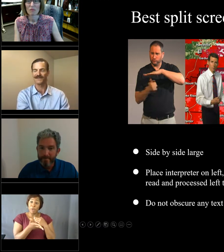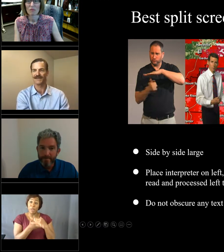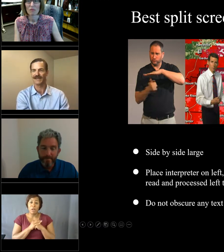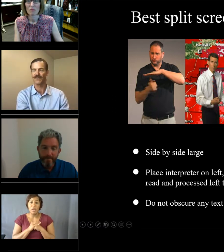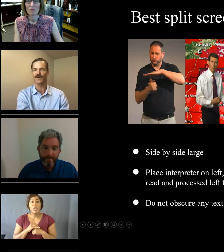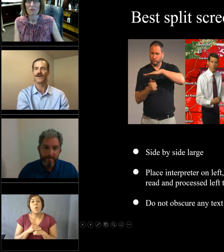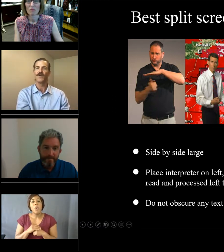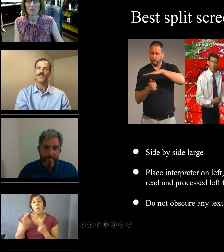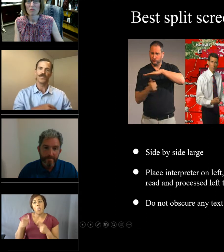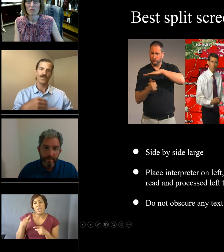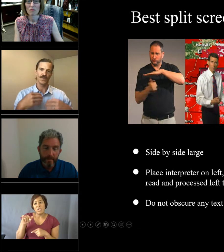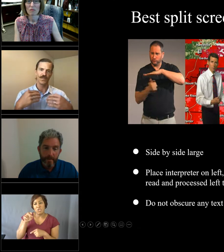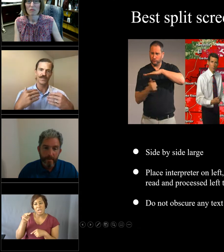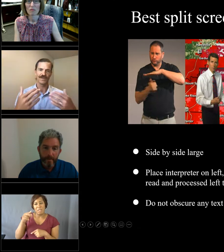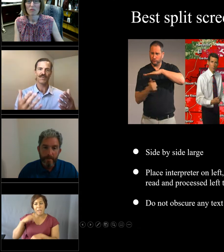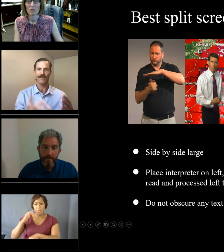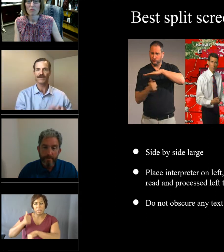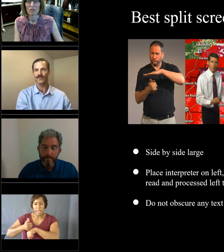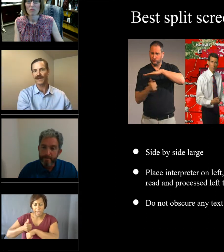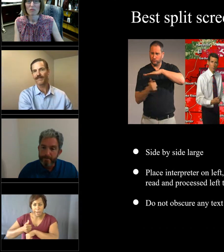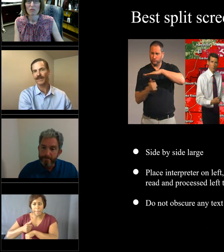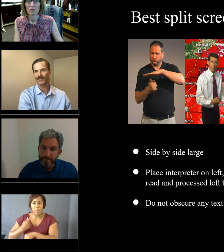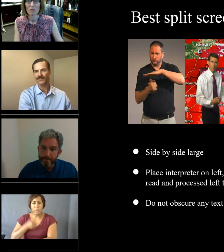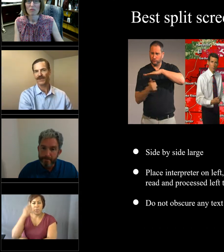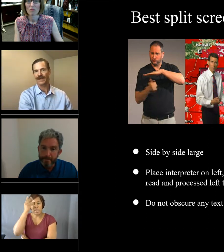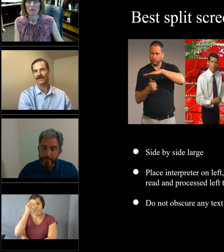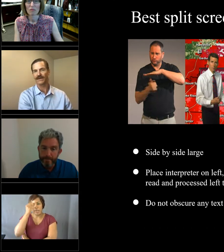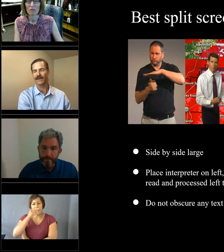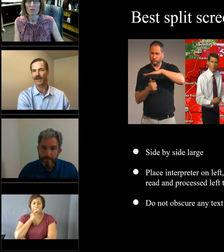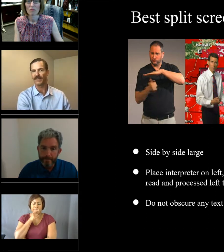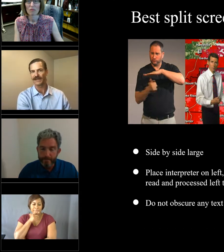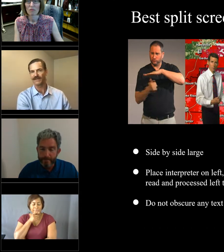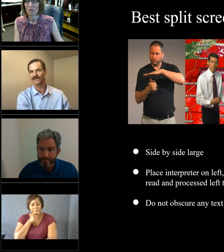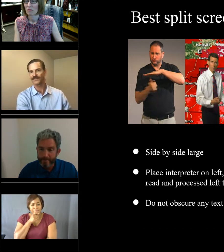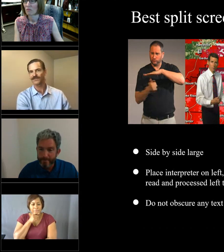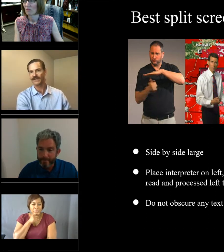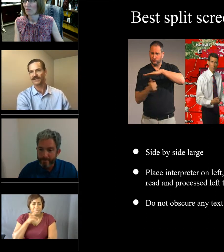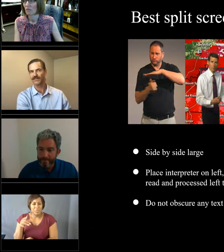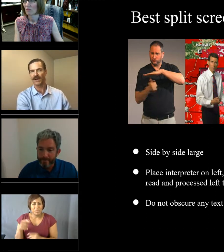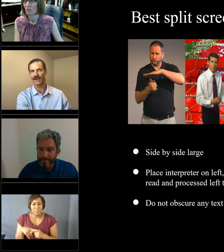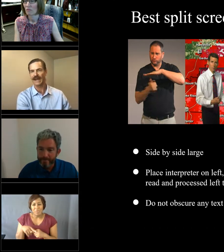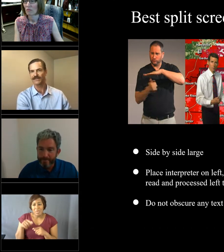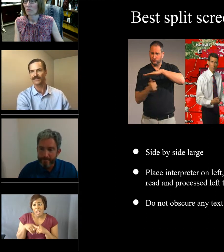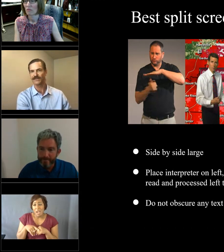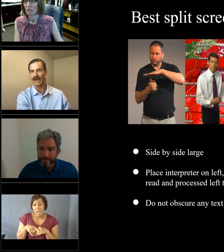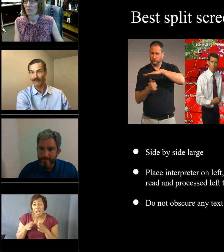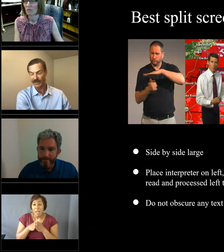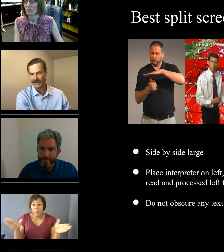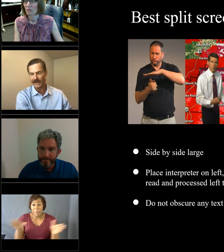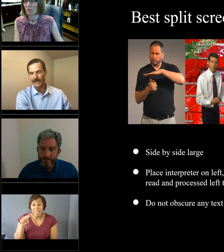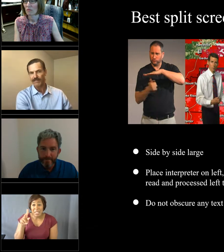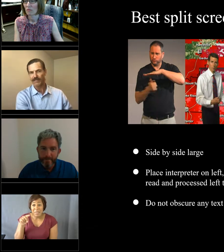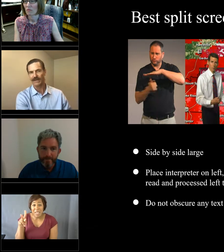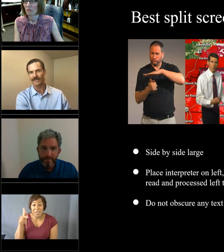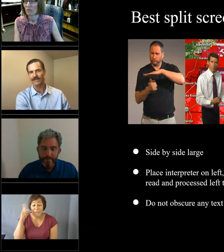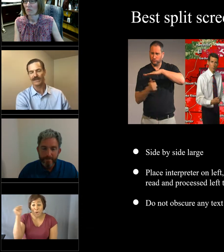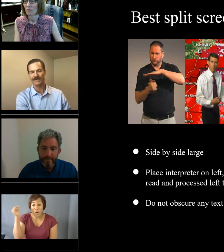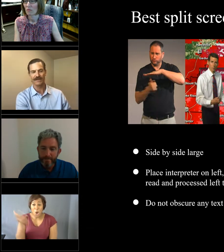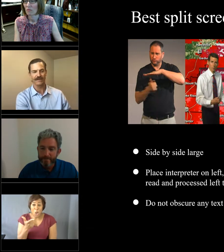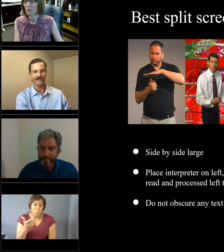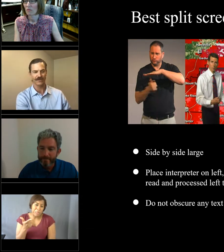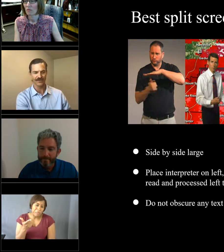doing this is thinking, well, this probably would not be portrayed on a public television screen broadcast to everybody,